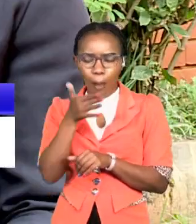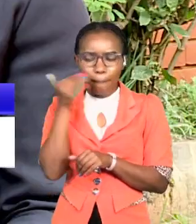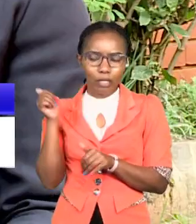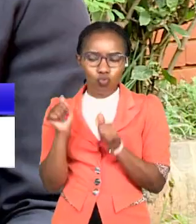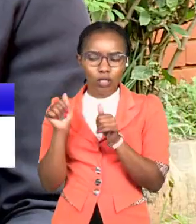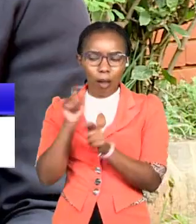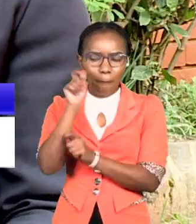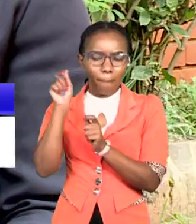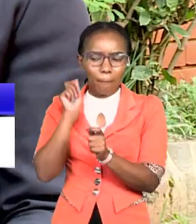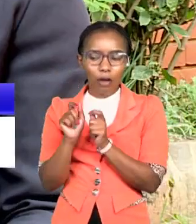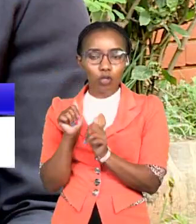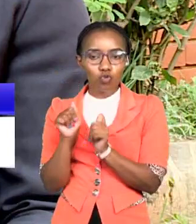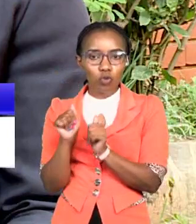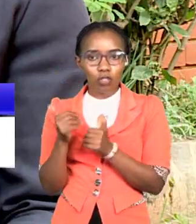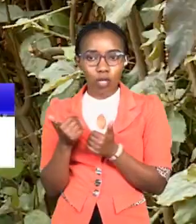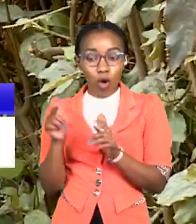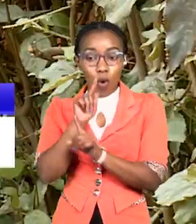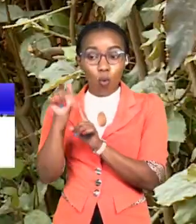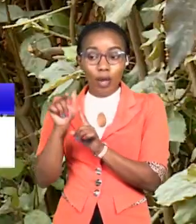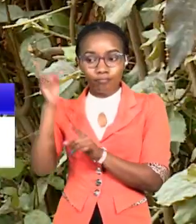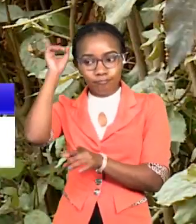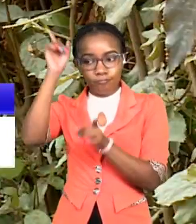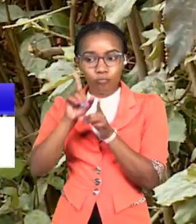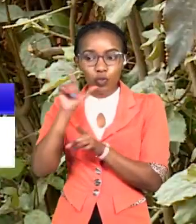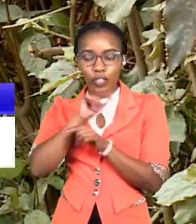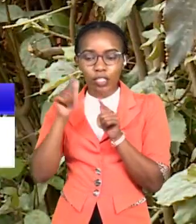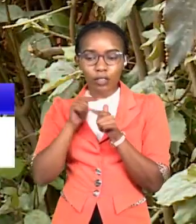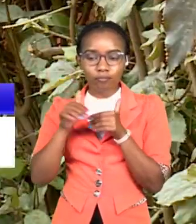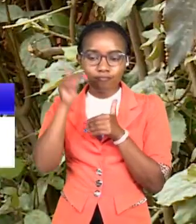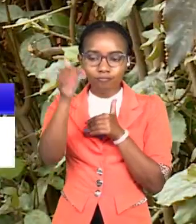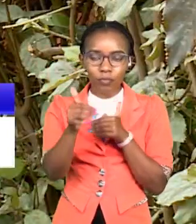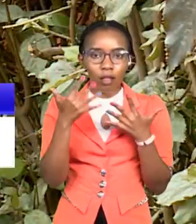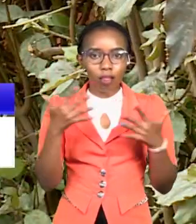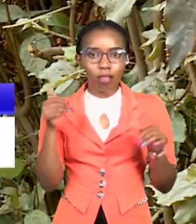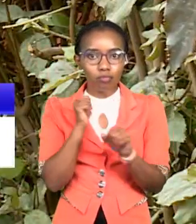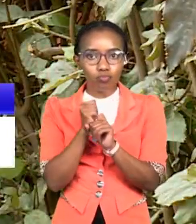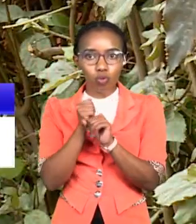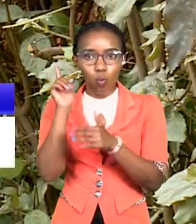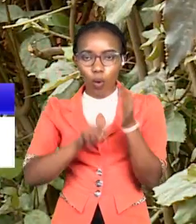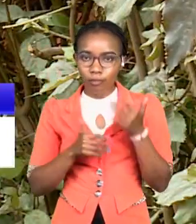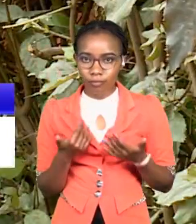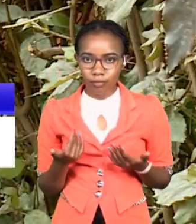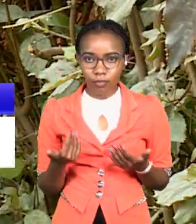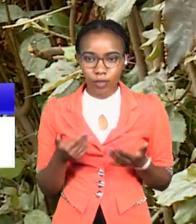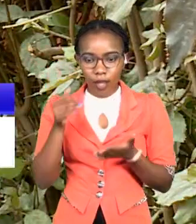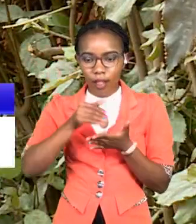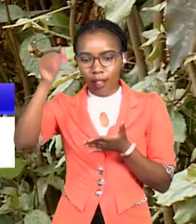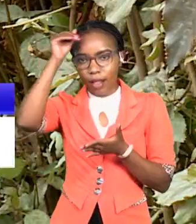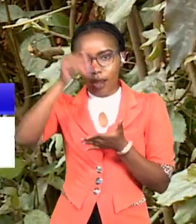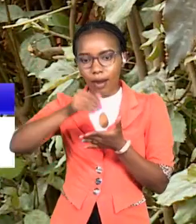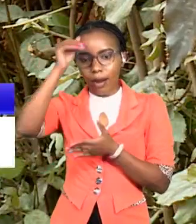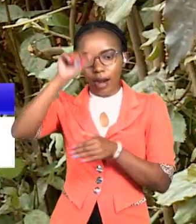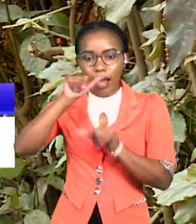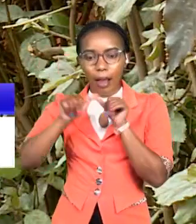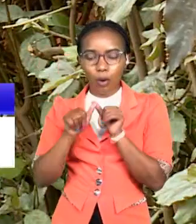perfect for me. And once you've gotten that down, then the next thing that you need to do is, you know, you need to learn about that thing